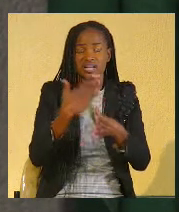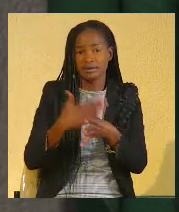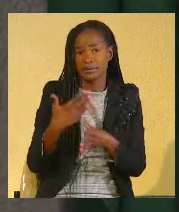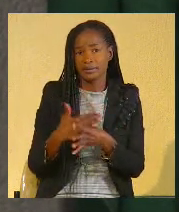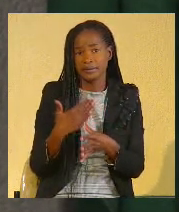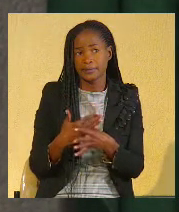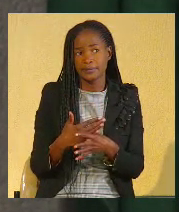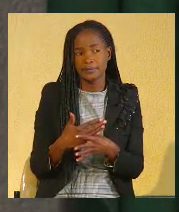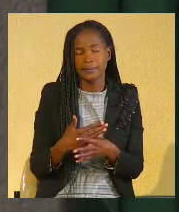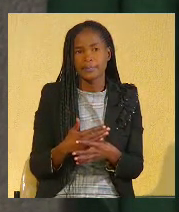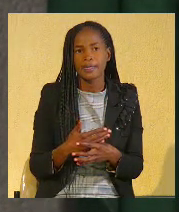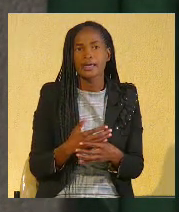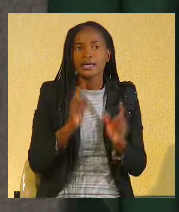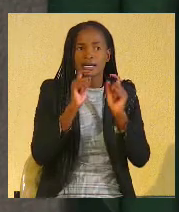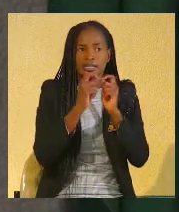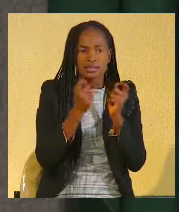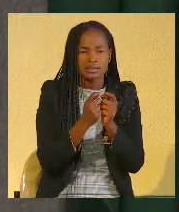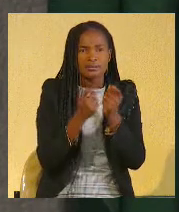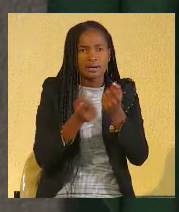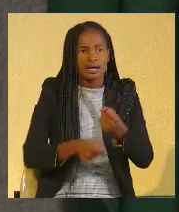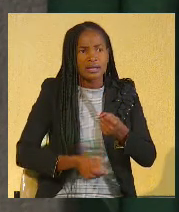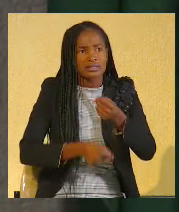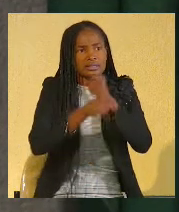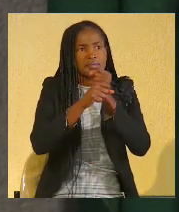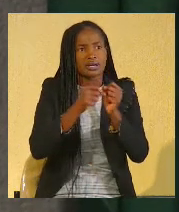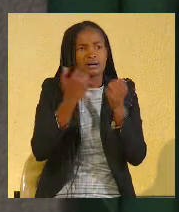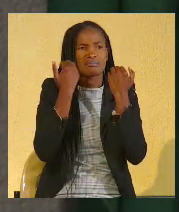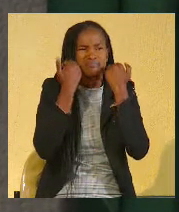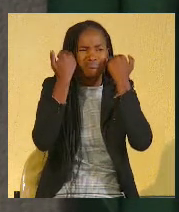who are responsible for psychosocial support.